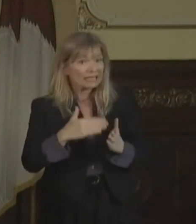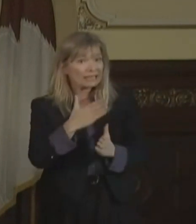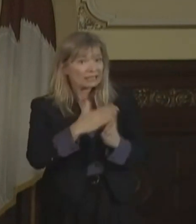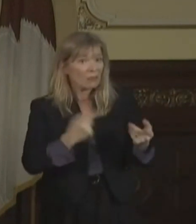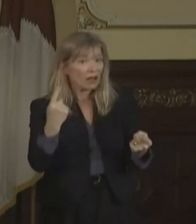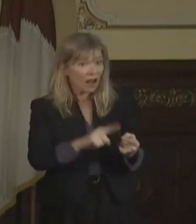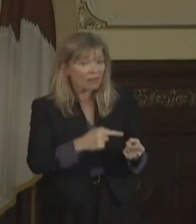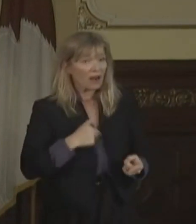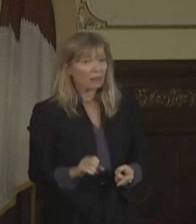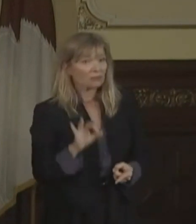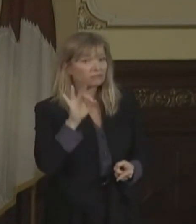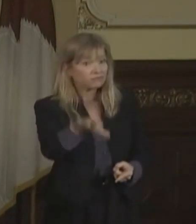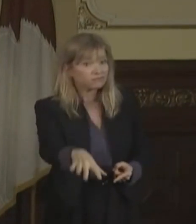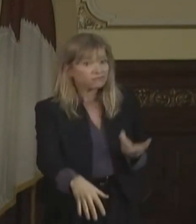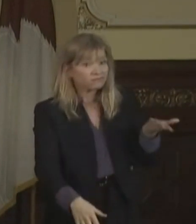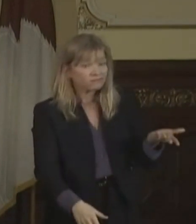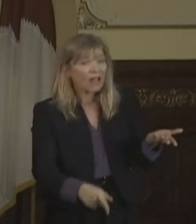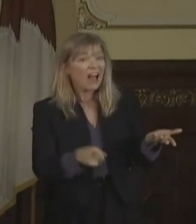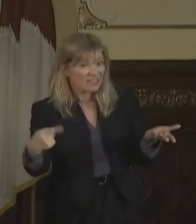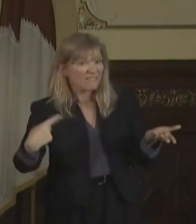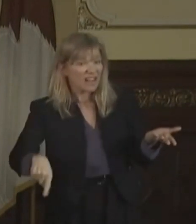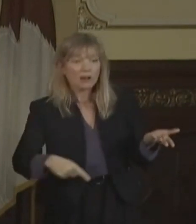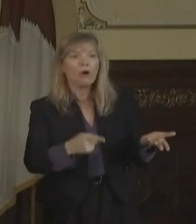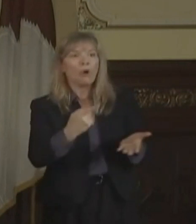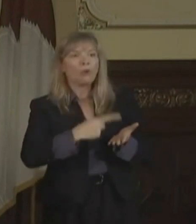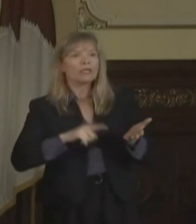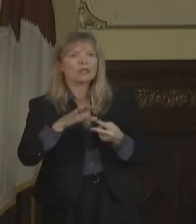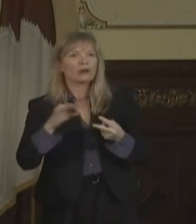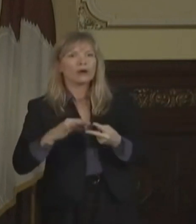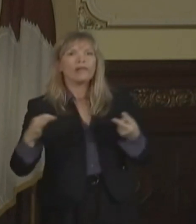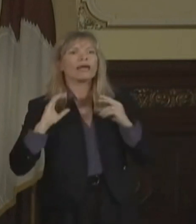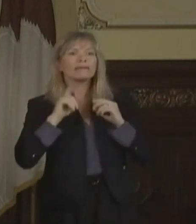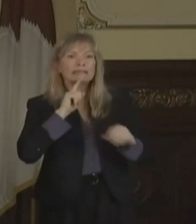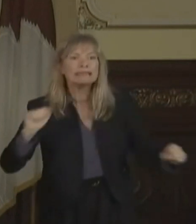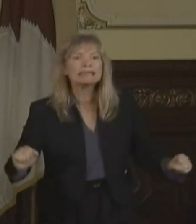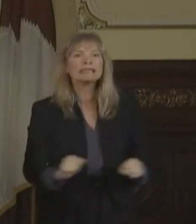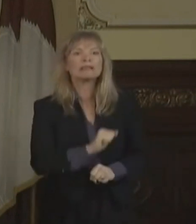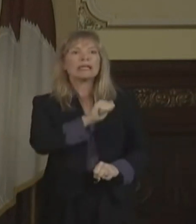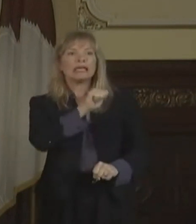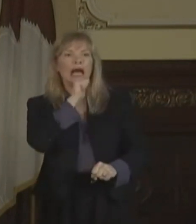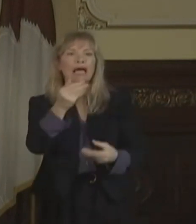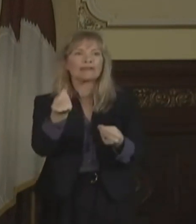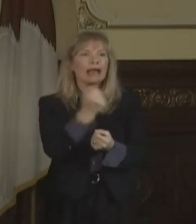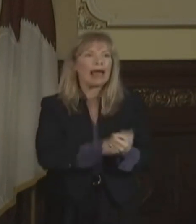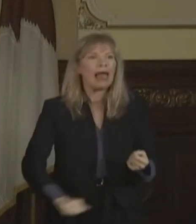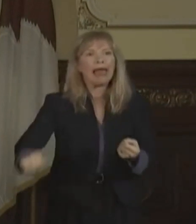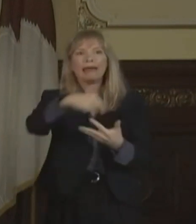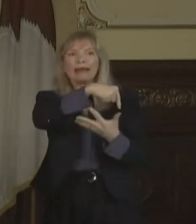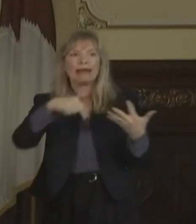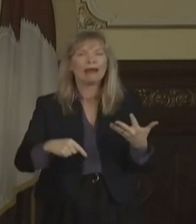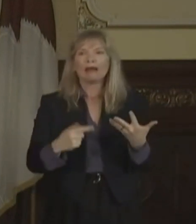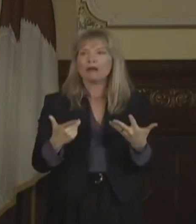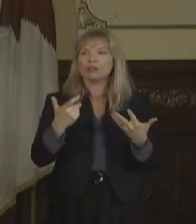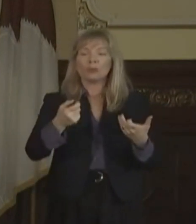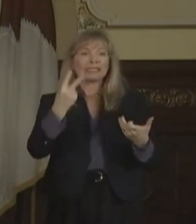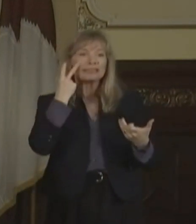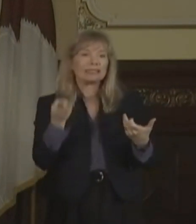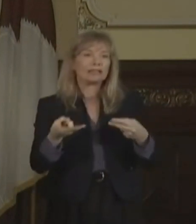cut that I'm putting out there, what is their alternative? They have literally not put anything forward.